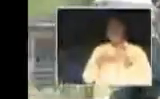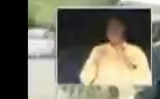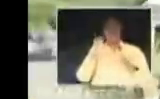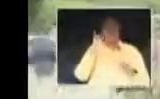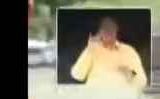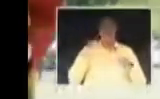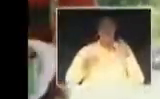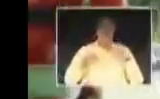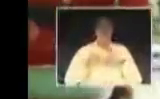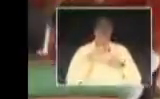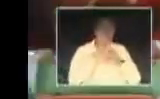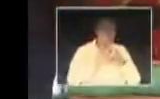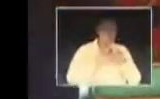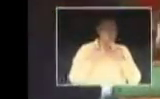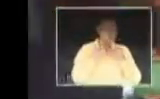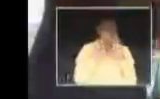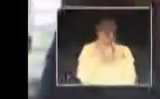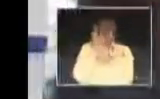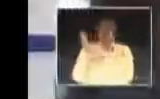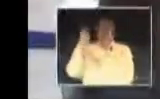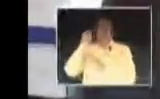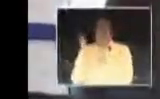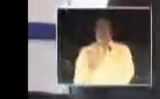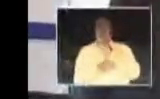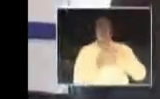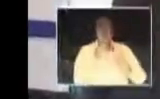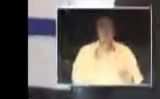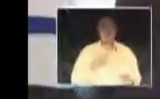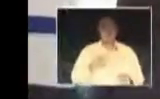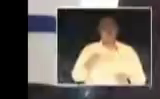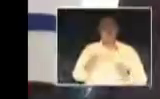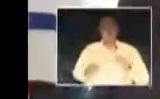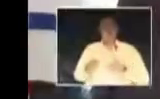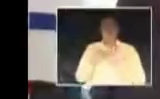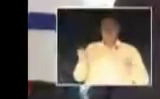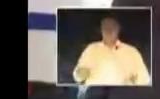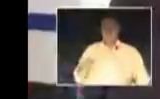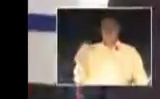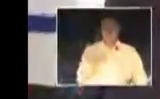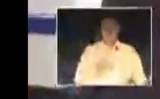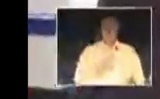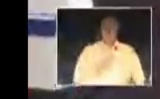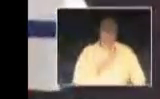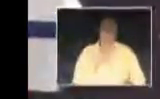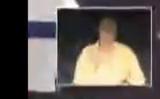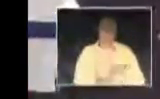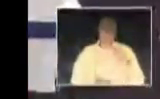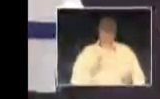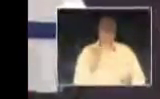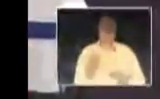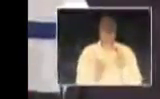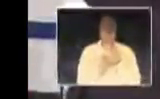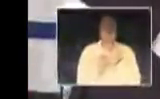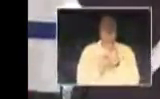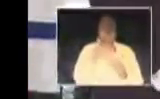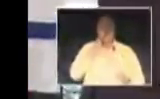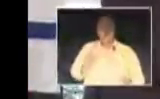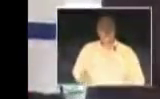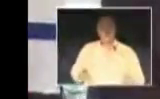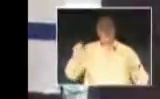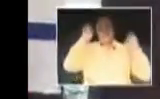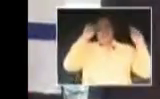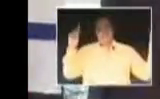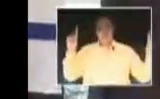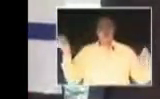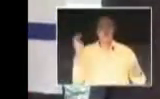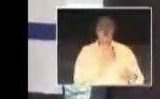several initiatives geared towards the reform of the justice system and has given critical support to judicial education at all levels